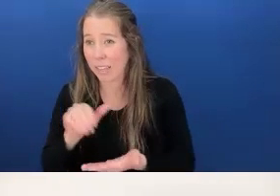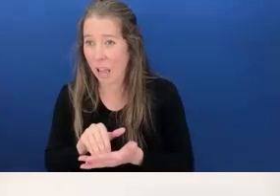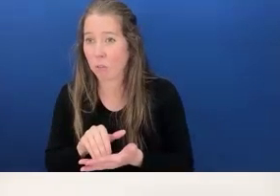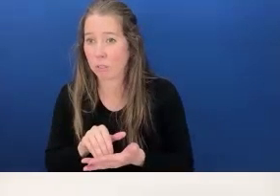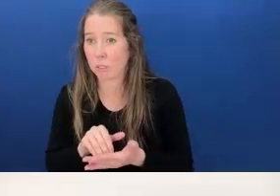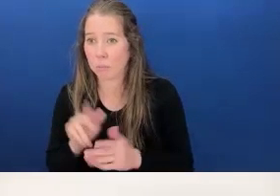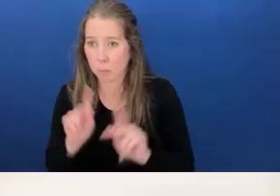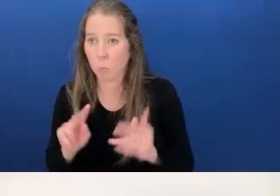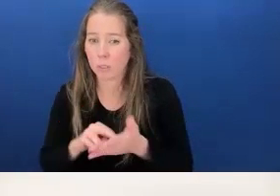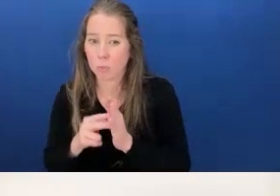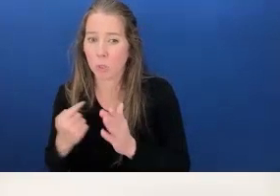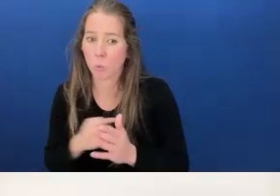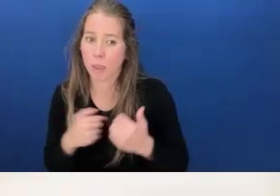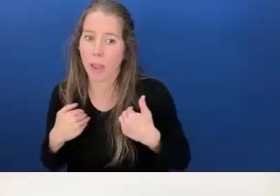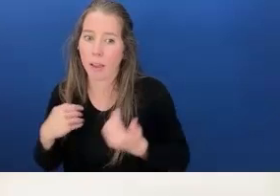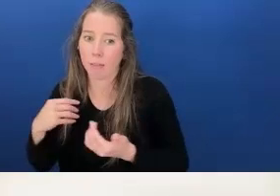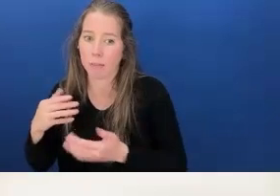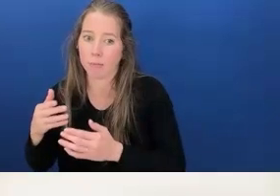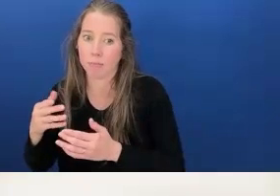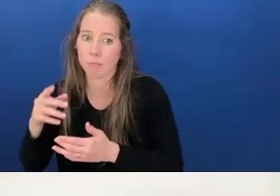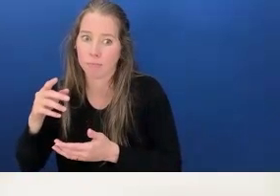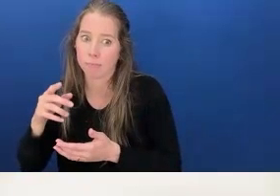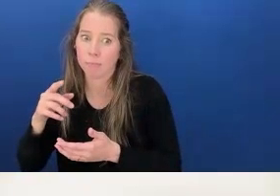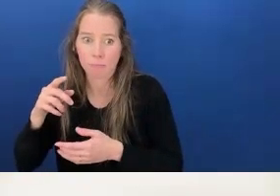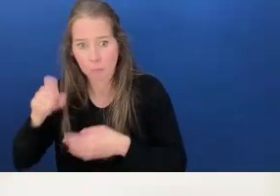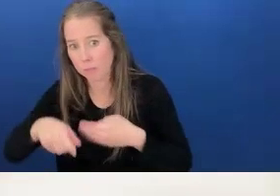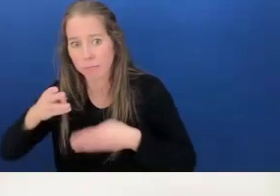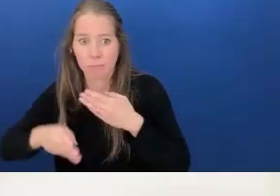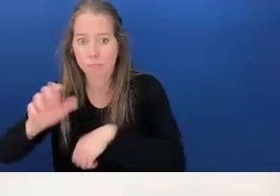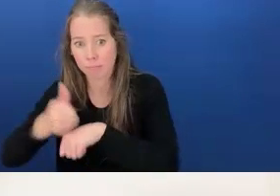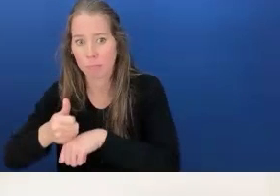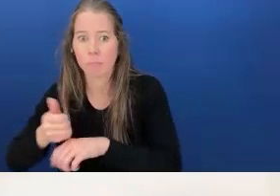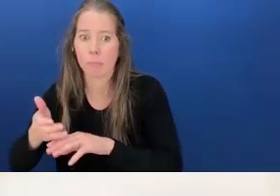us 2027. And so what does,